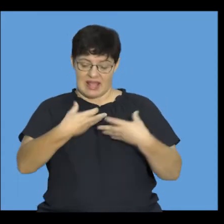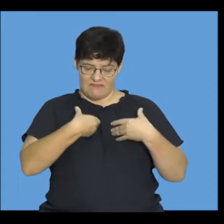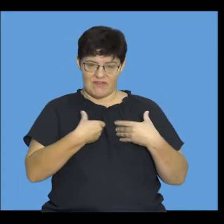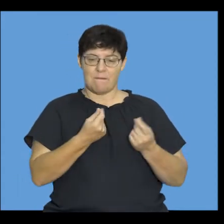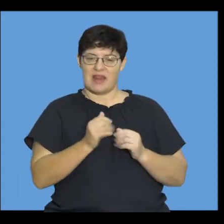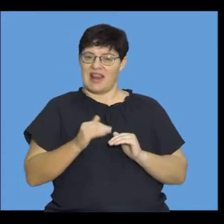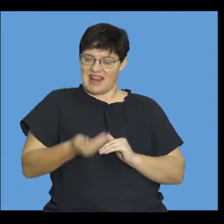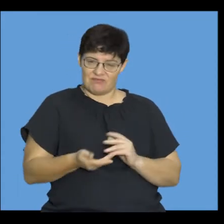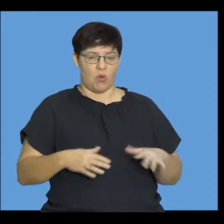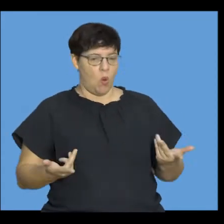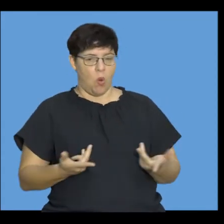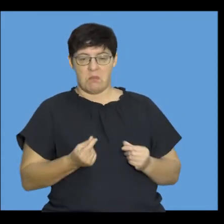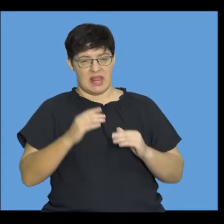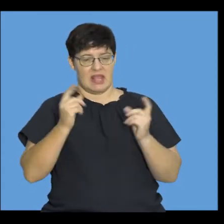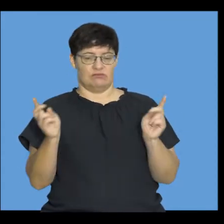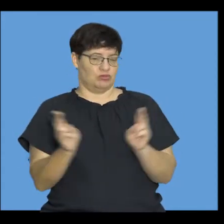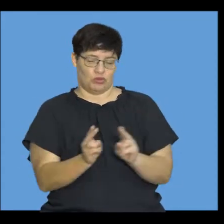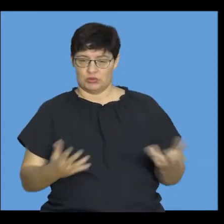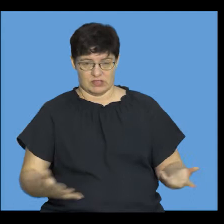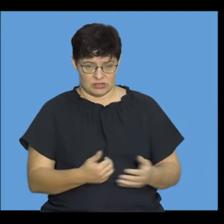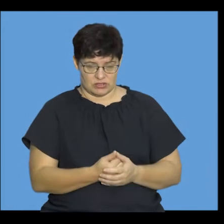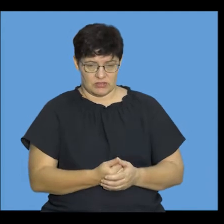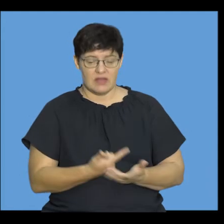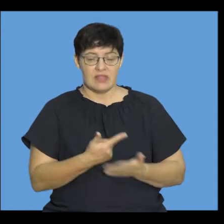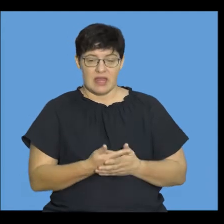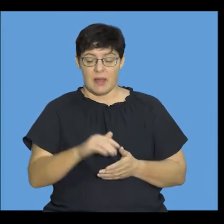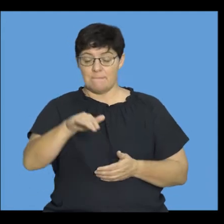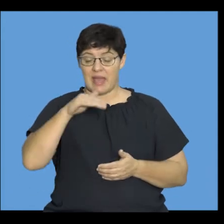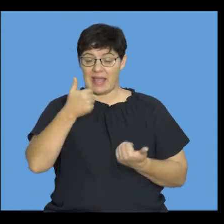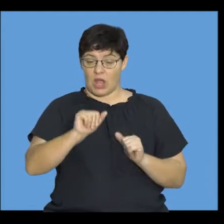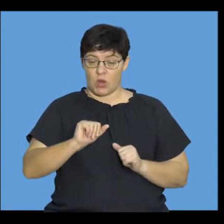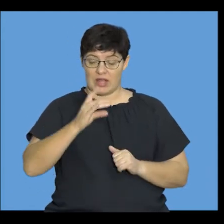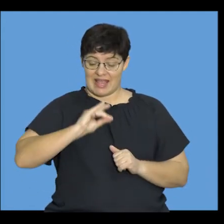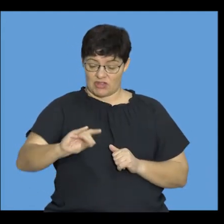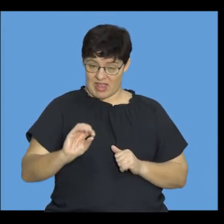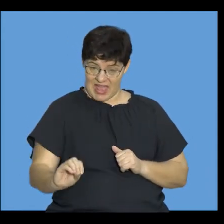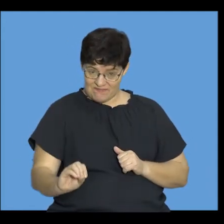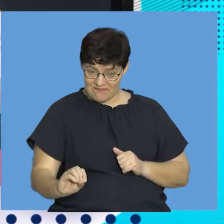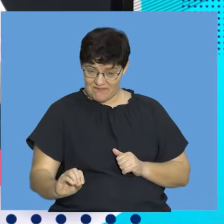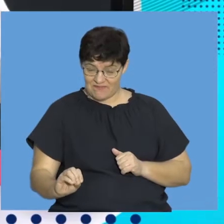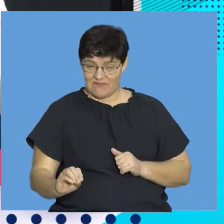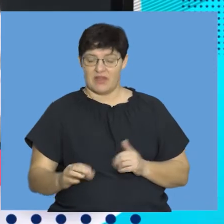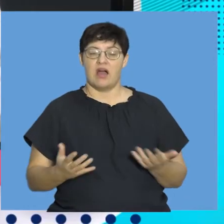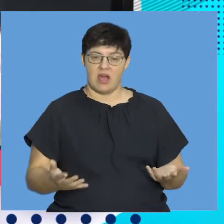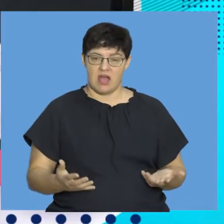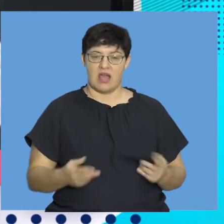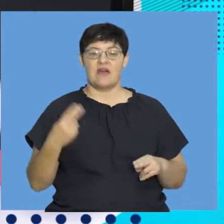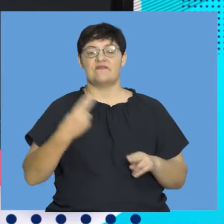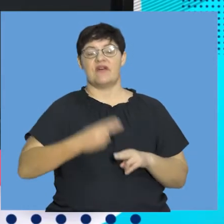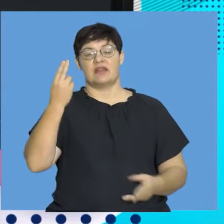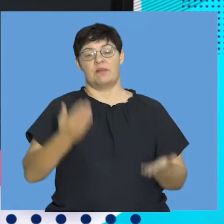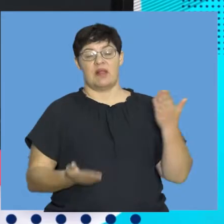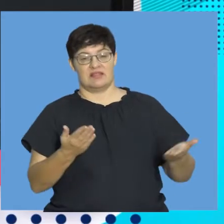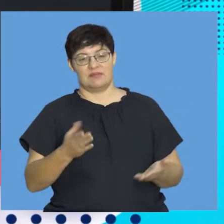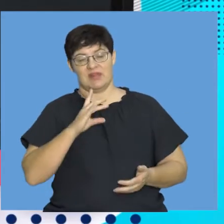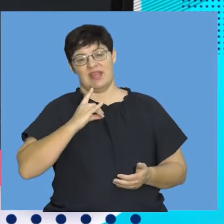a shortfall. And then you had cash in your bank account at the beginning of the month, and obviously the final balance will be